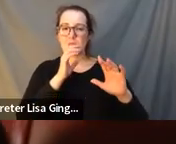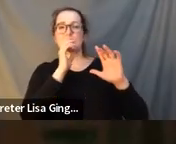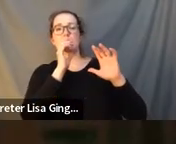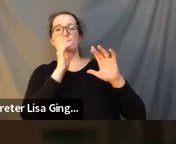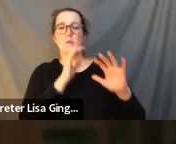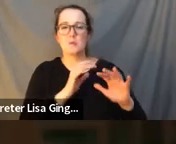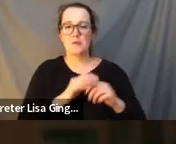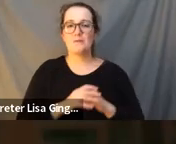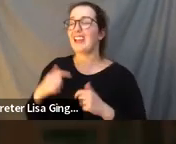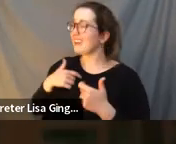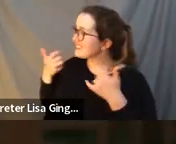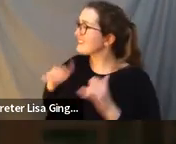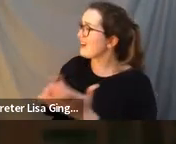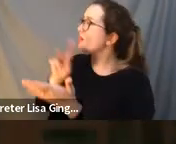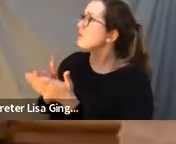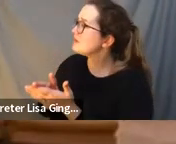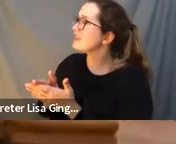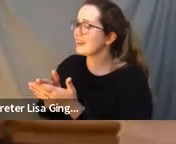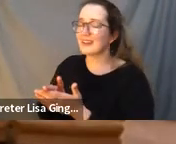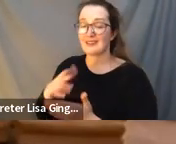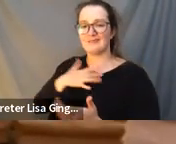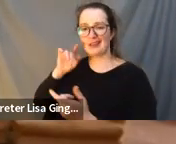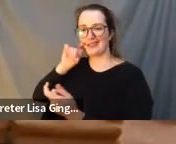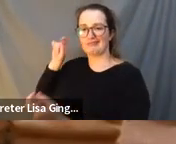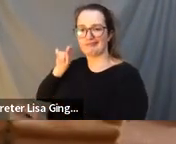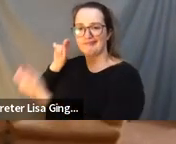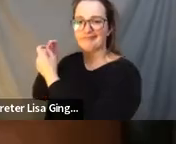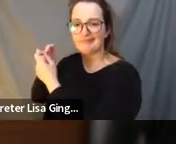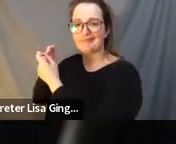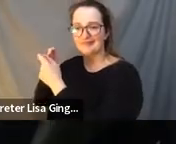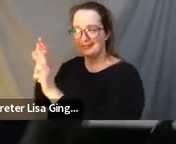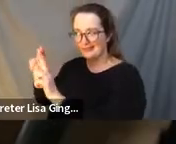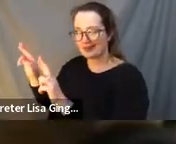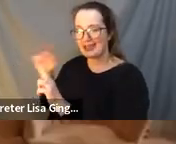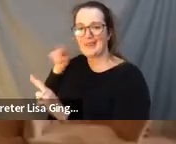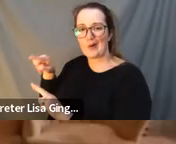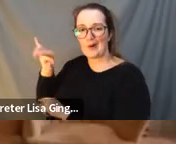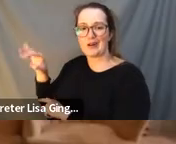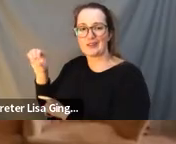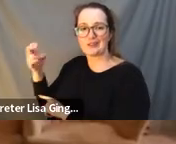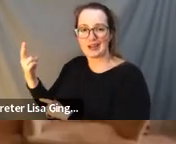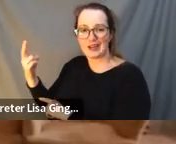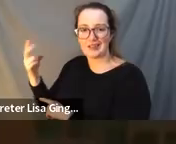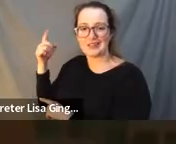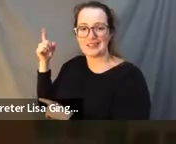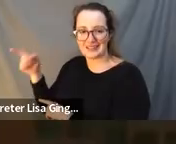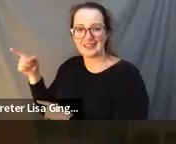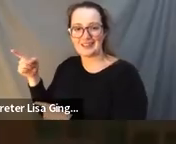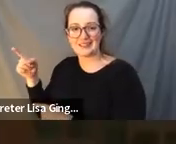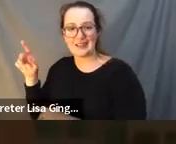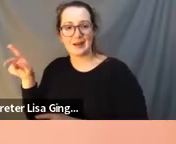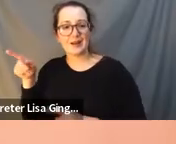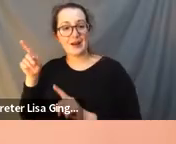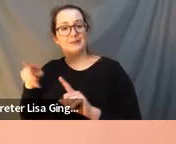We had your standard sabotage package for Josh. Hit him with the darts! Hanging him upside down. Shot him